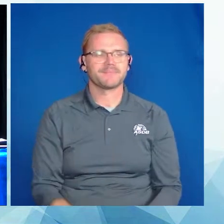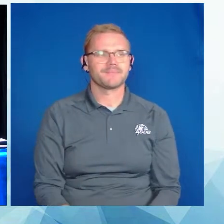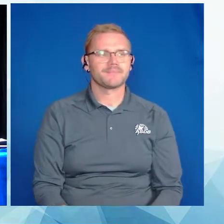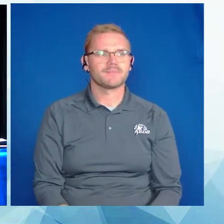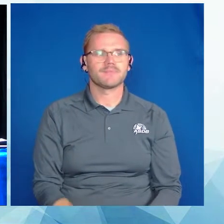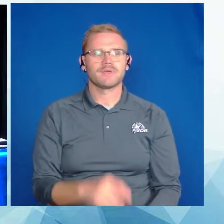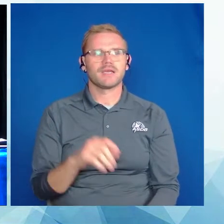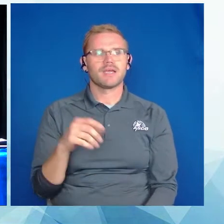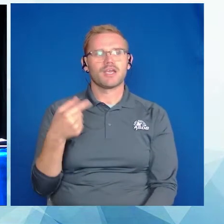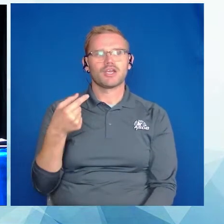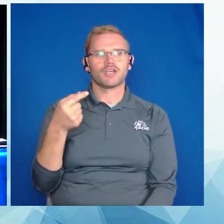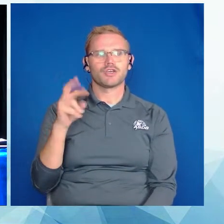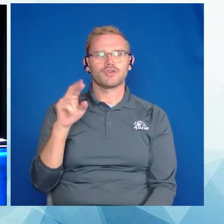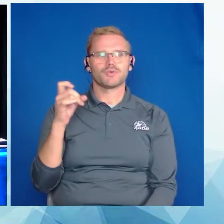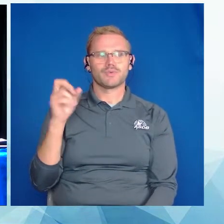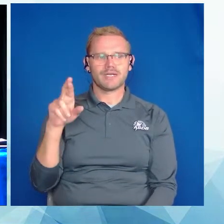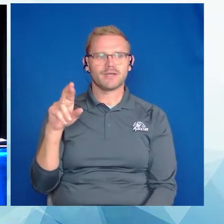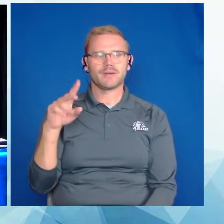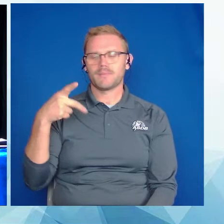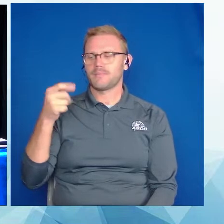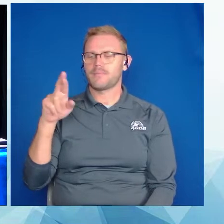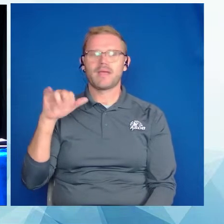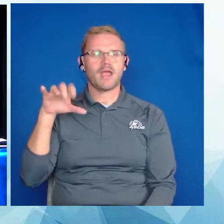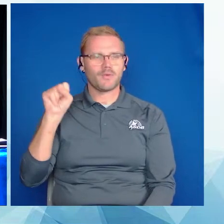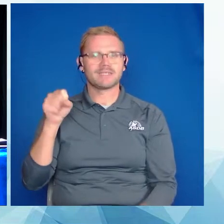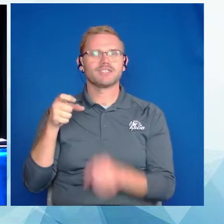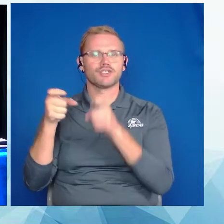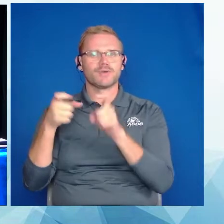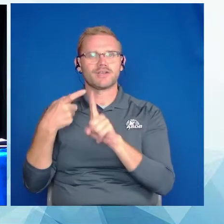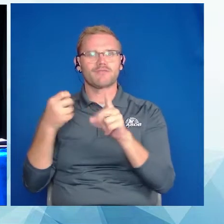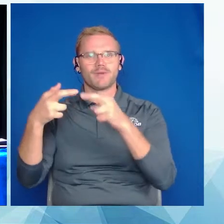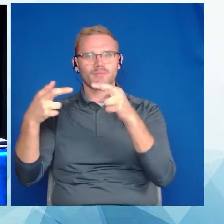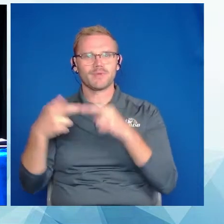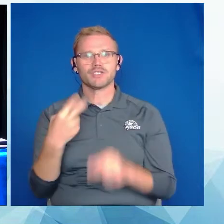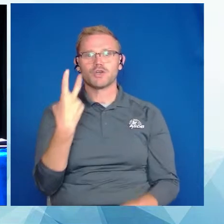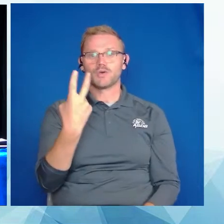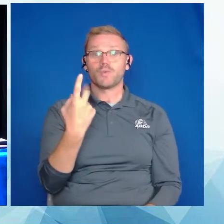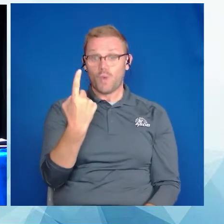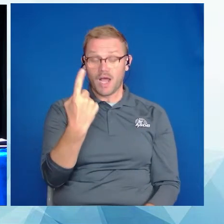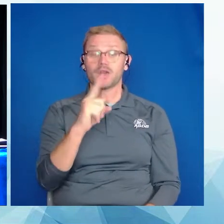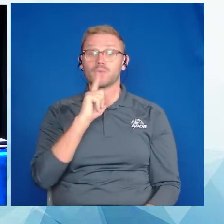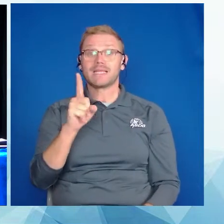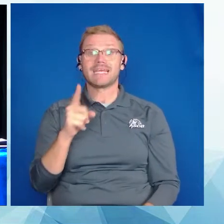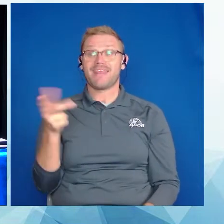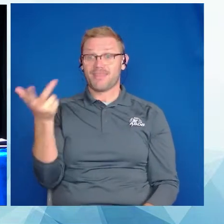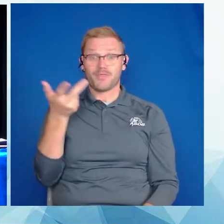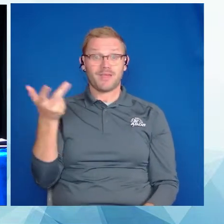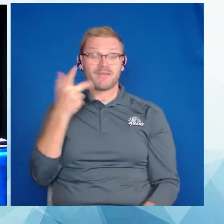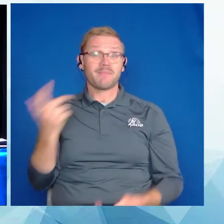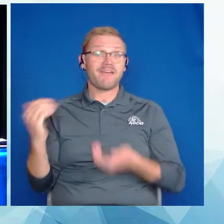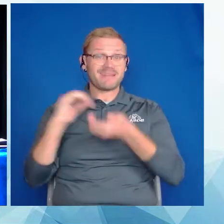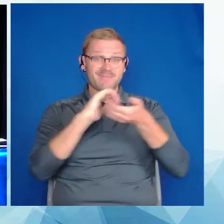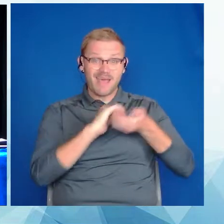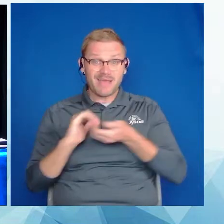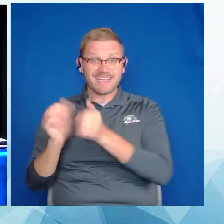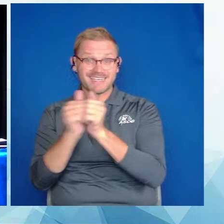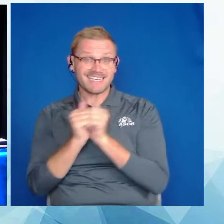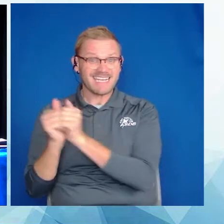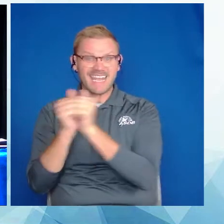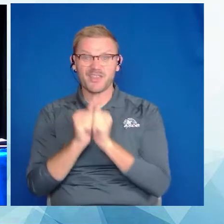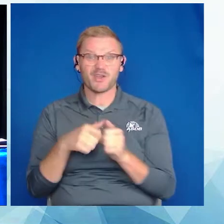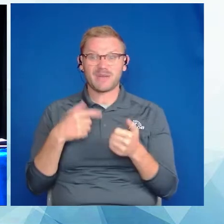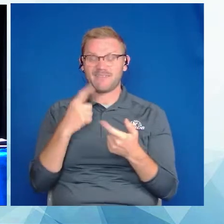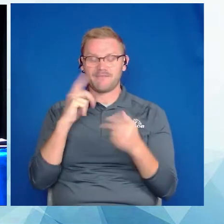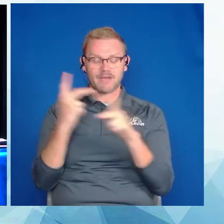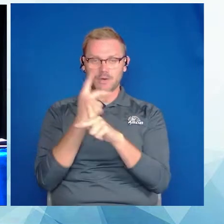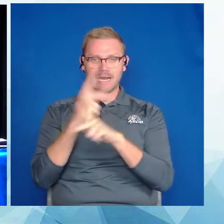and Greer Parrish, the director of Region 1, have collaborated with Rosie to see how their staff can assist with some of the teacher shortages that